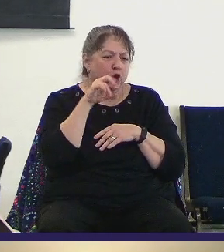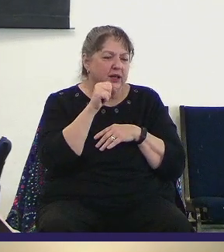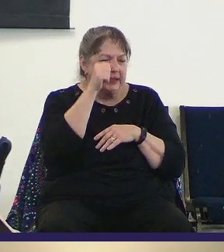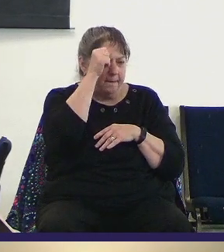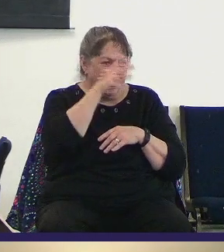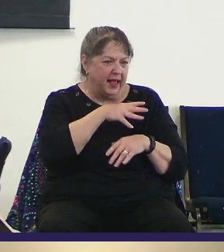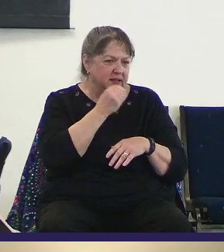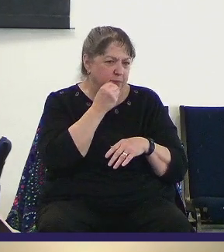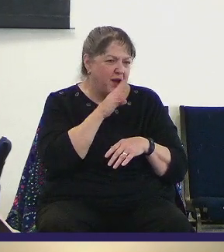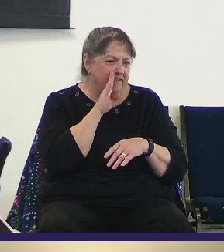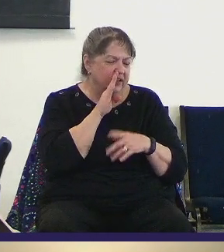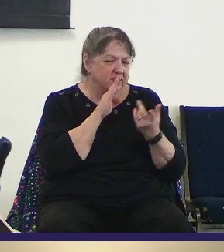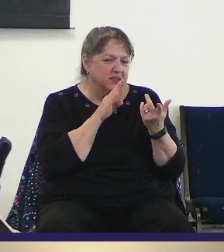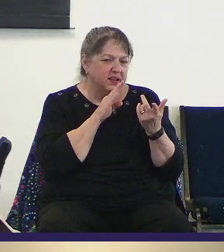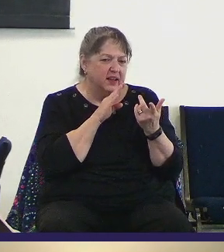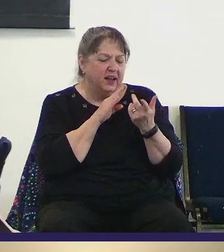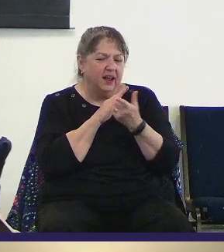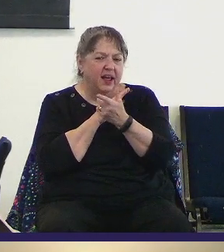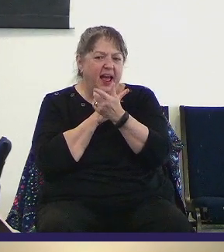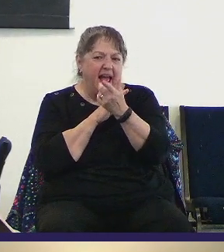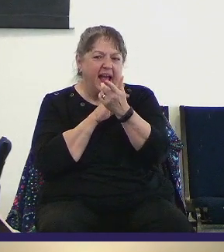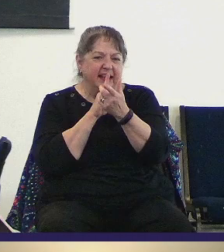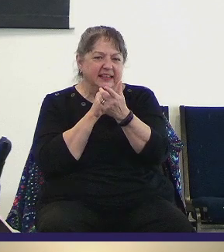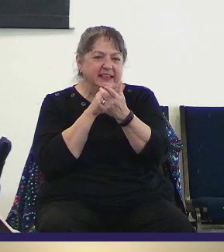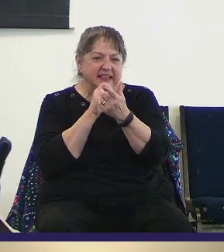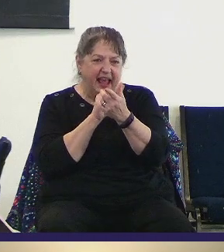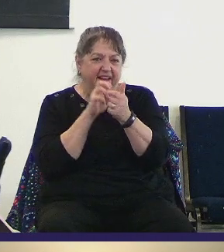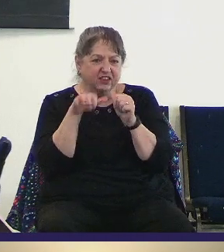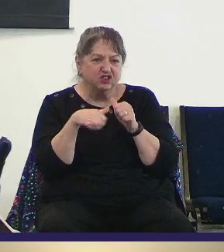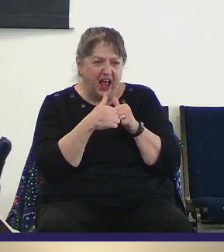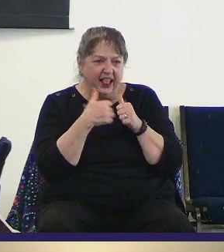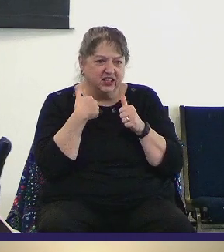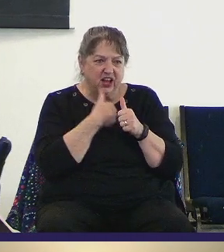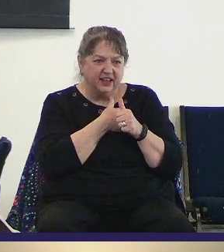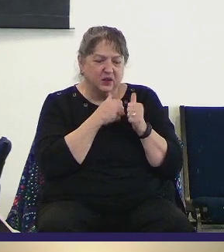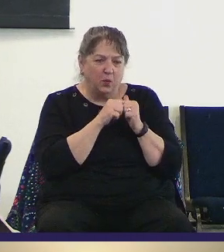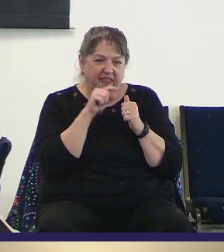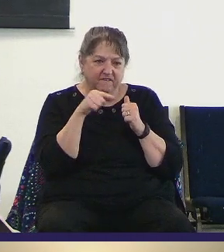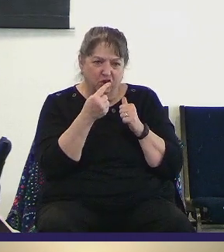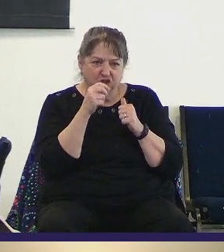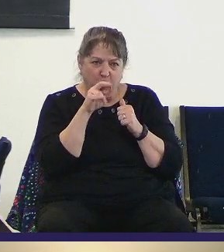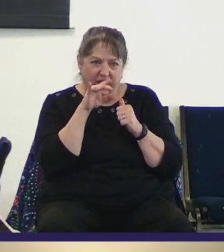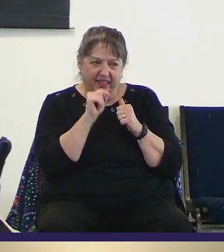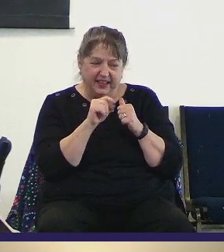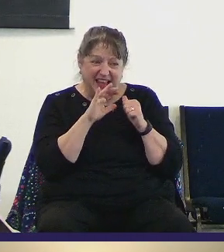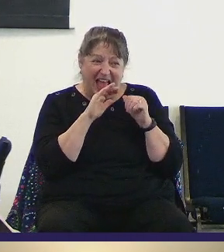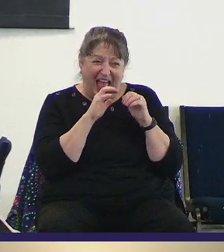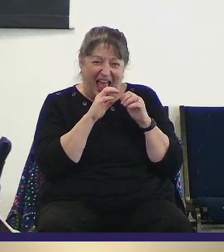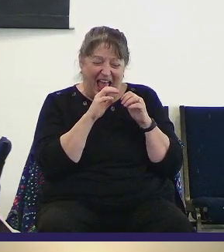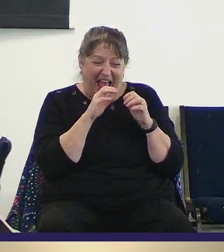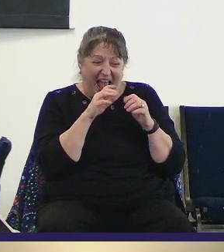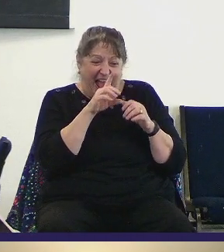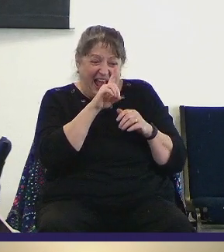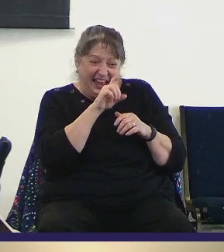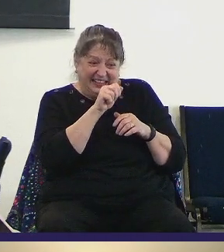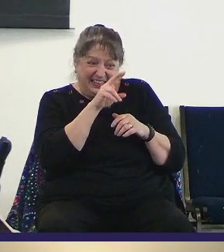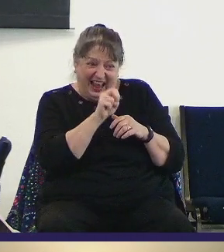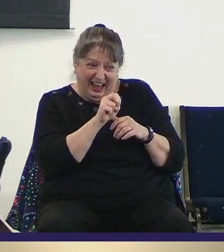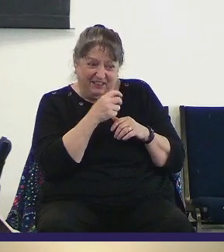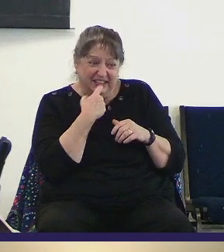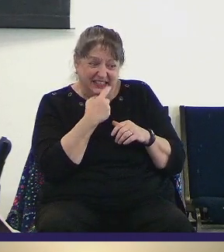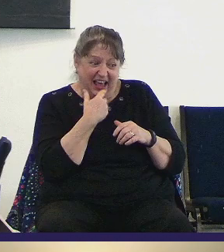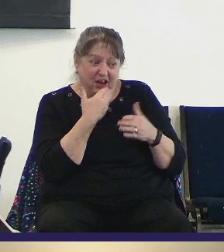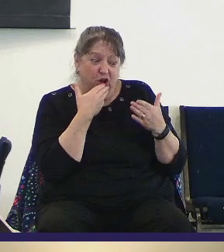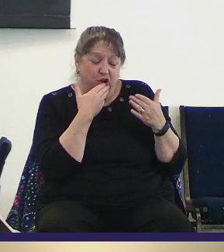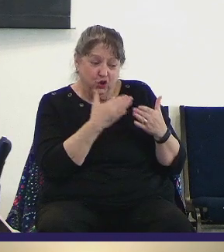1, chapter 2. And on the role that the wife plays in our lives. Honey, I just want to thank